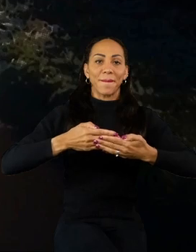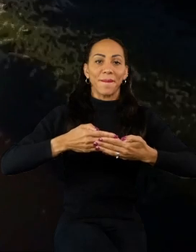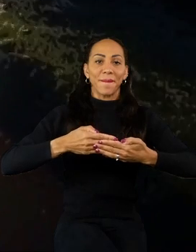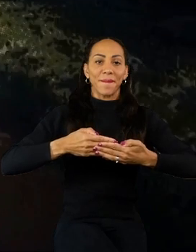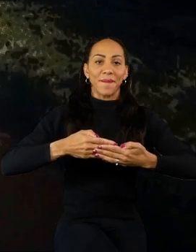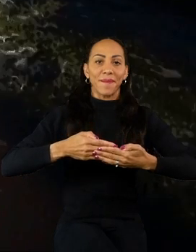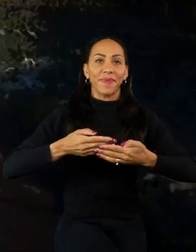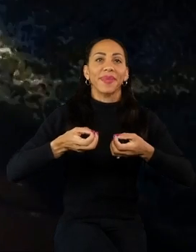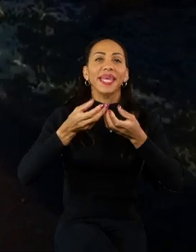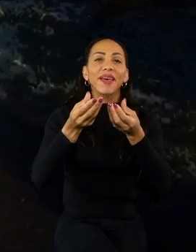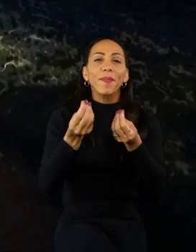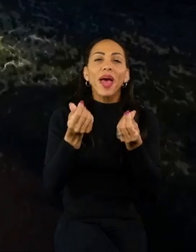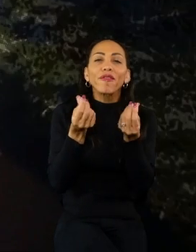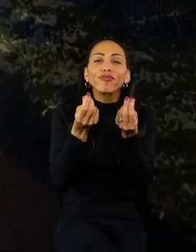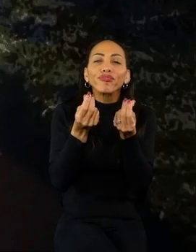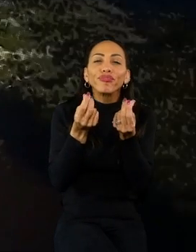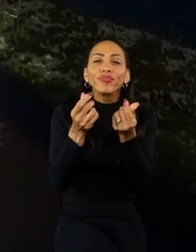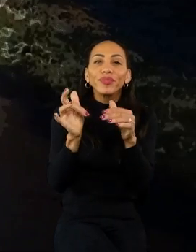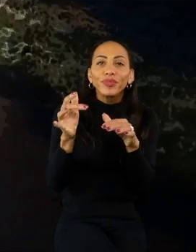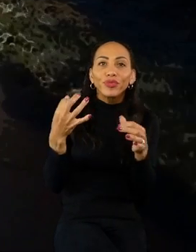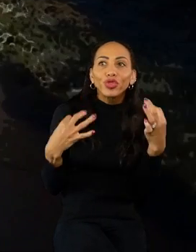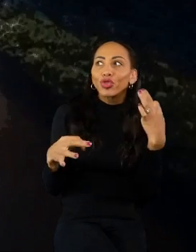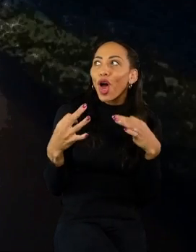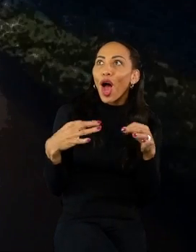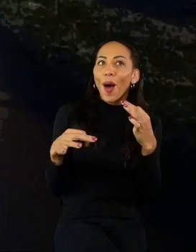We can give it that bit of sort of drama.